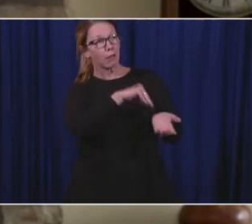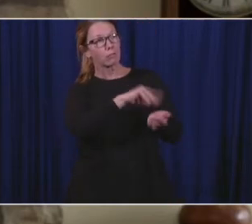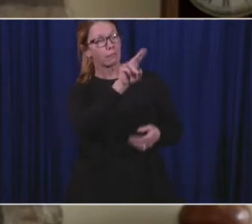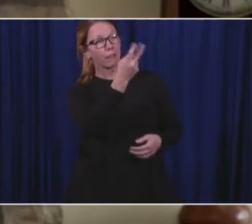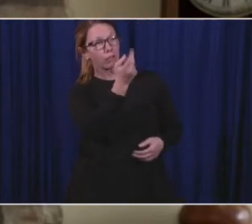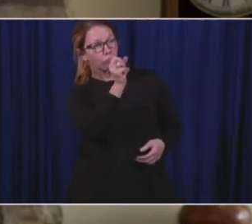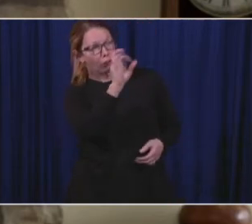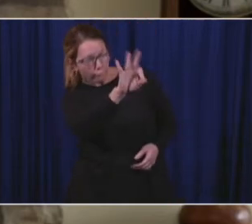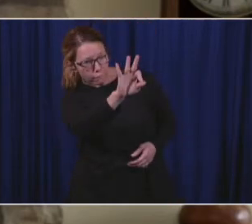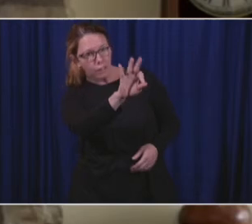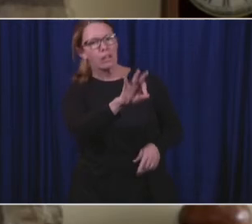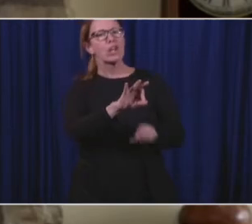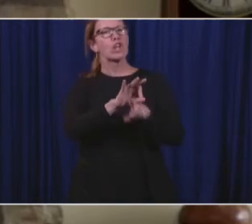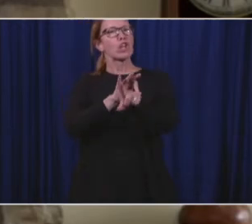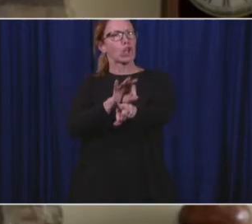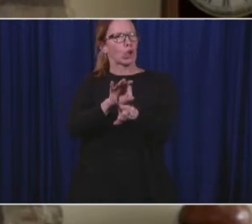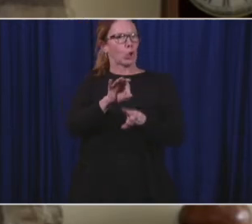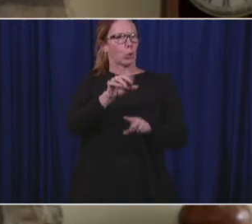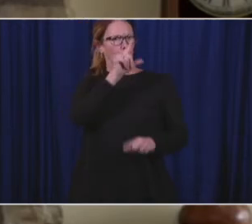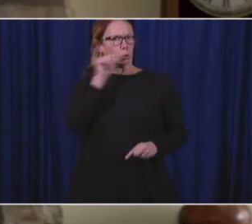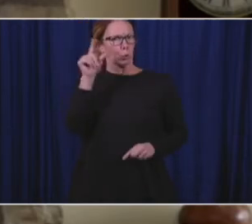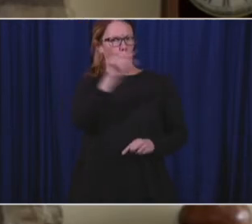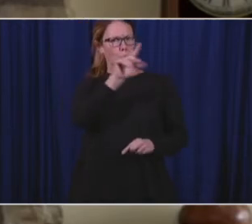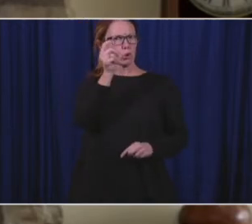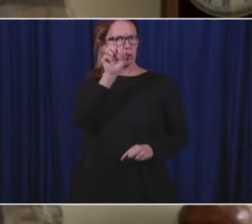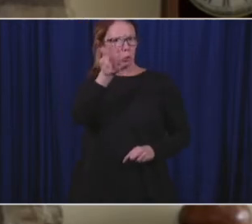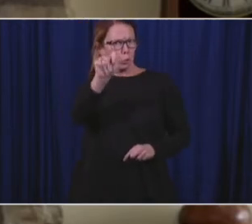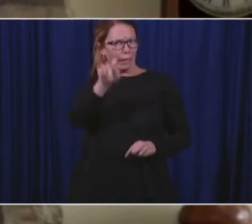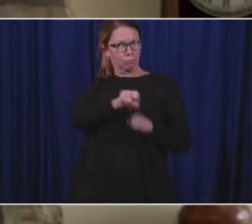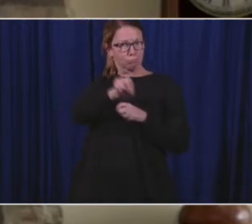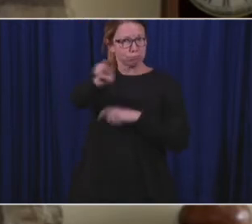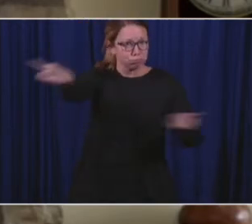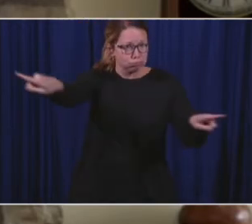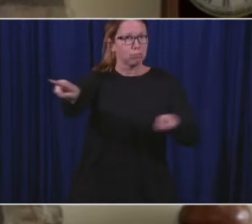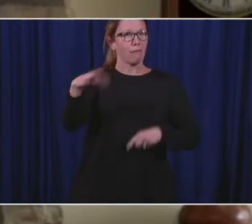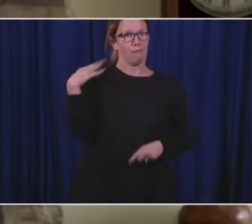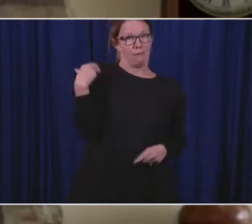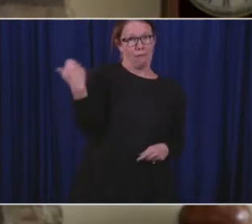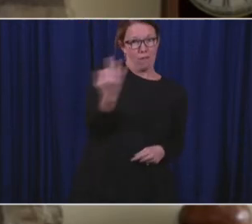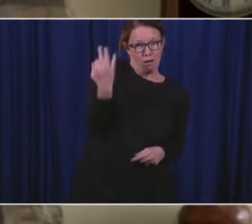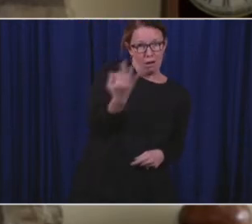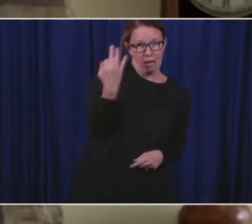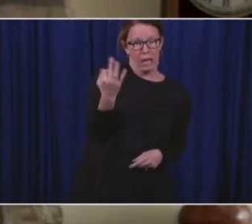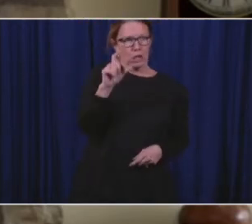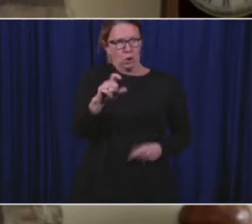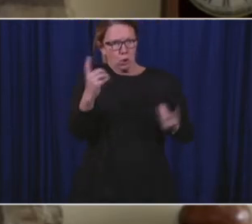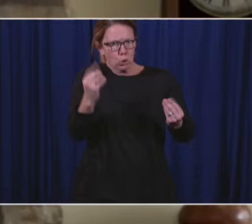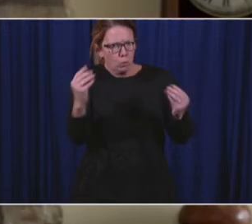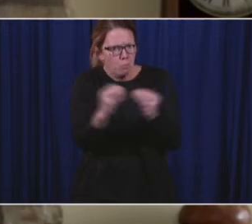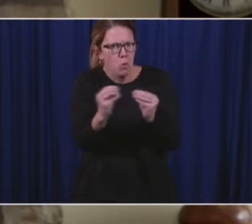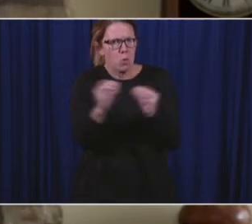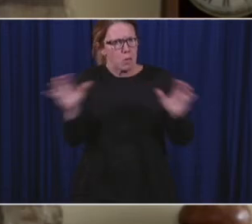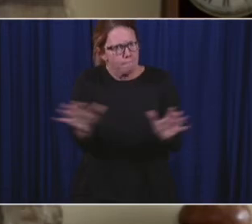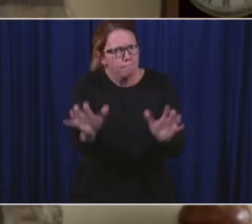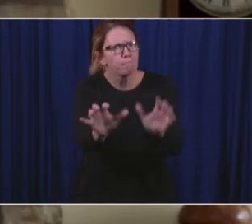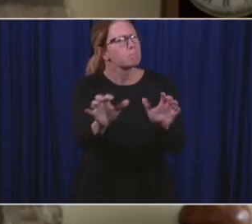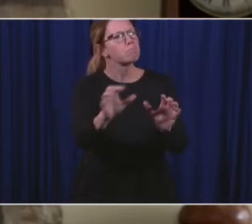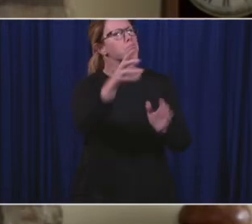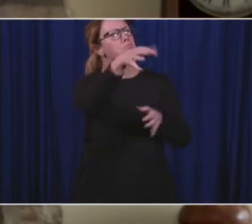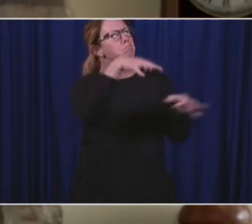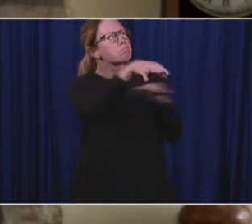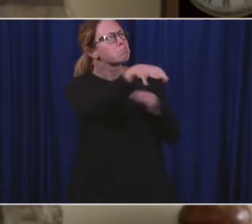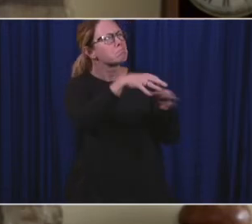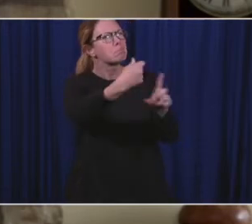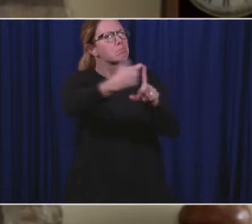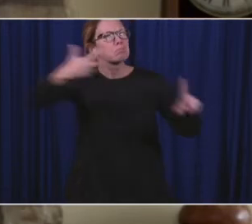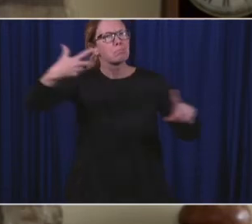ominous tweet on Friday saying we need to do more. Can you explain what you mean by more?